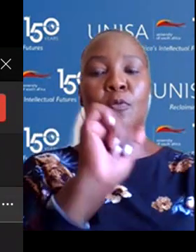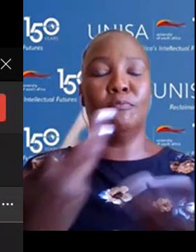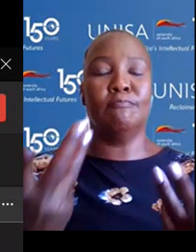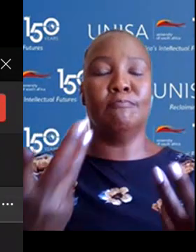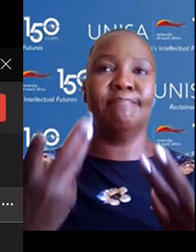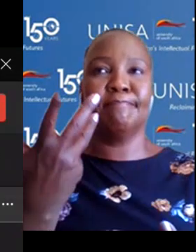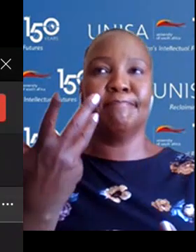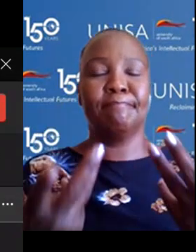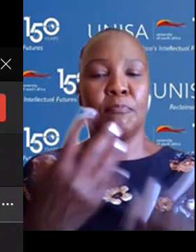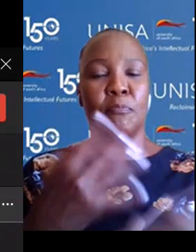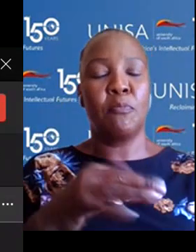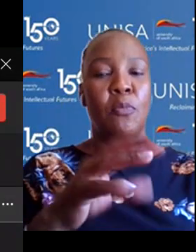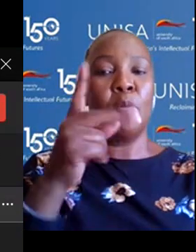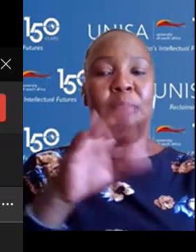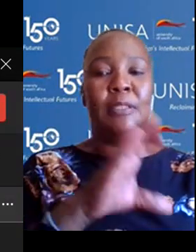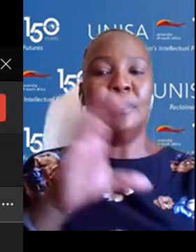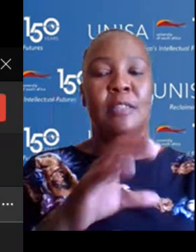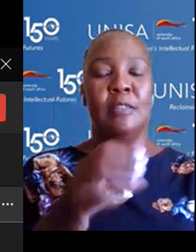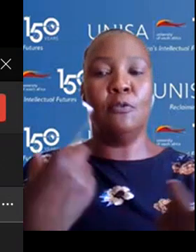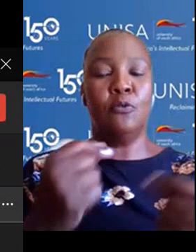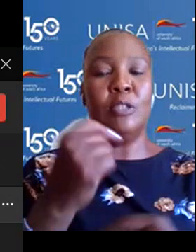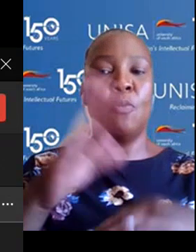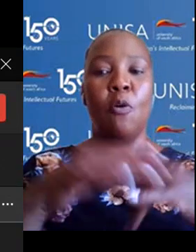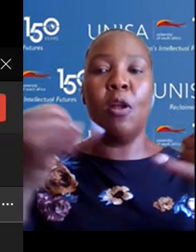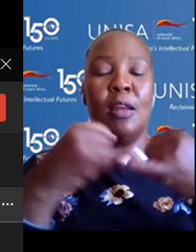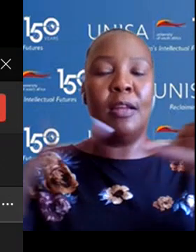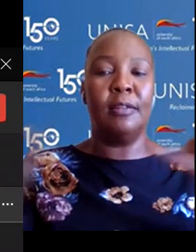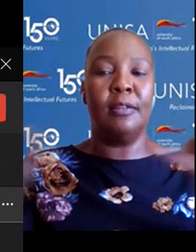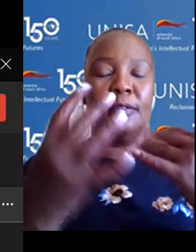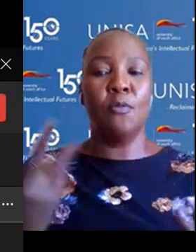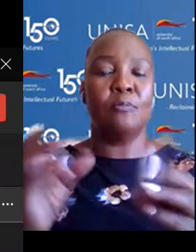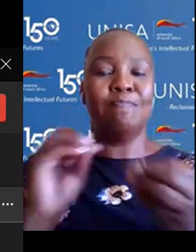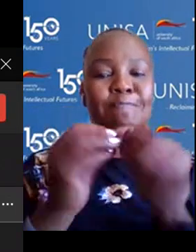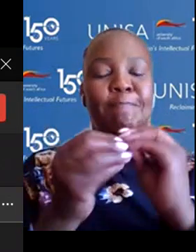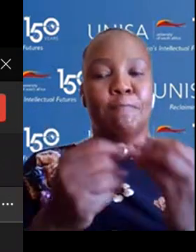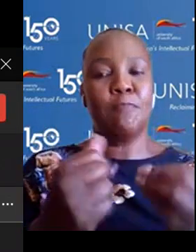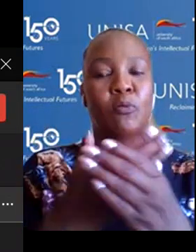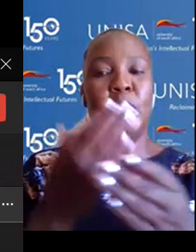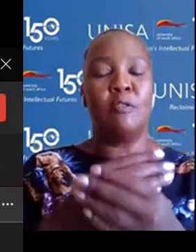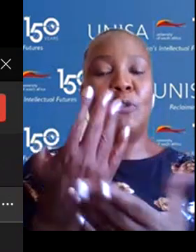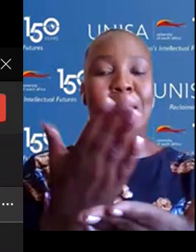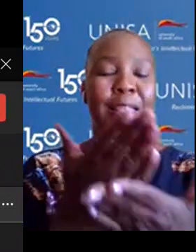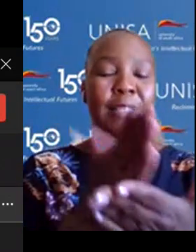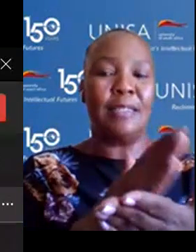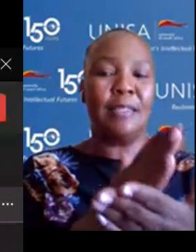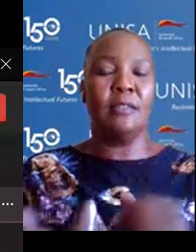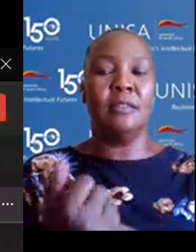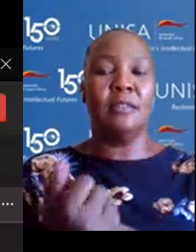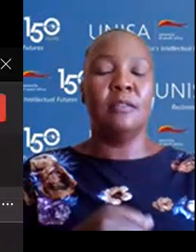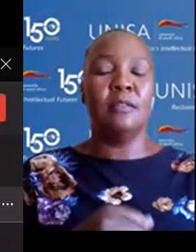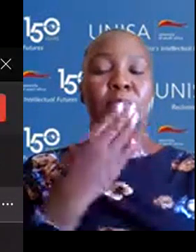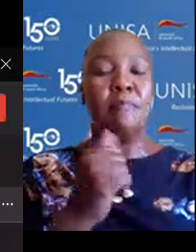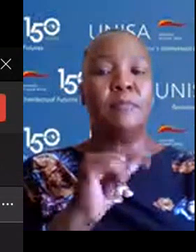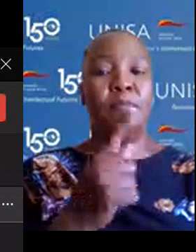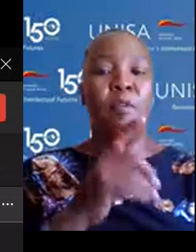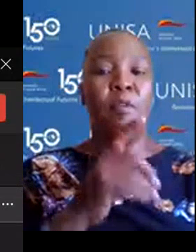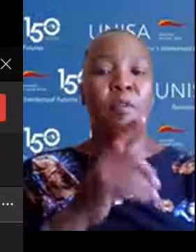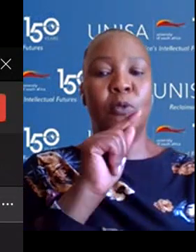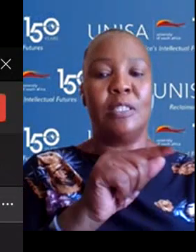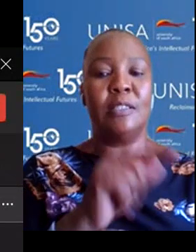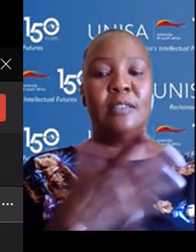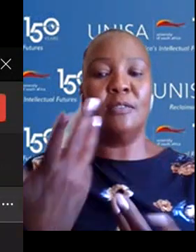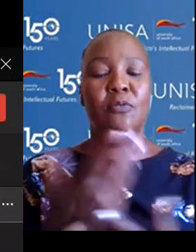PC, you can also do this in online version where we create a folder for this section. So please, yeah, if you don't have